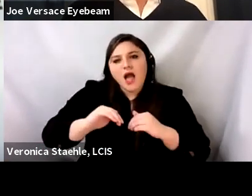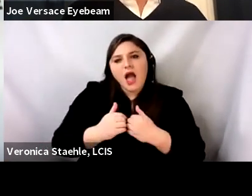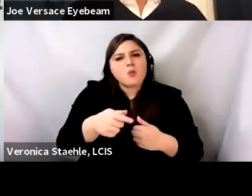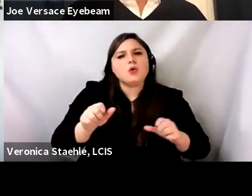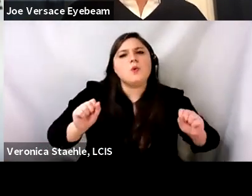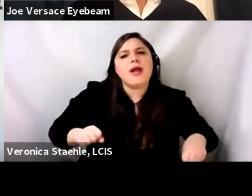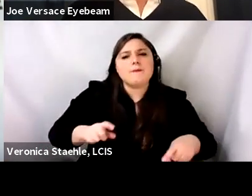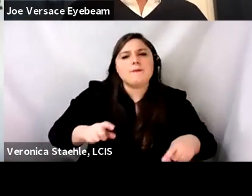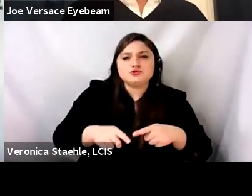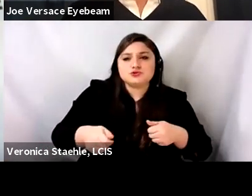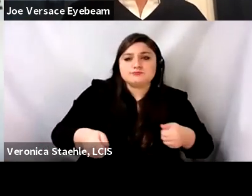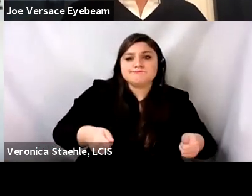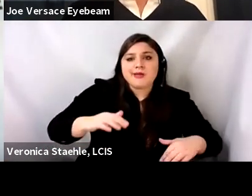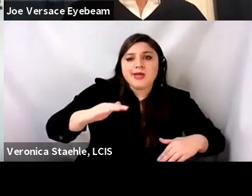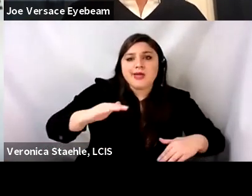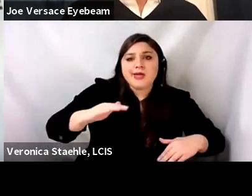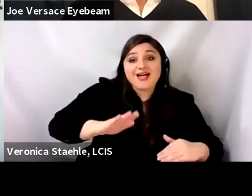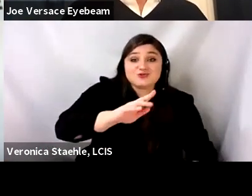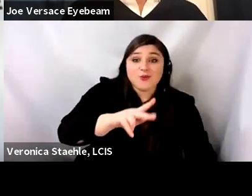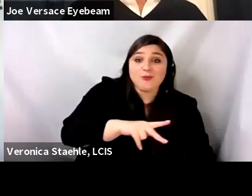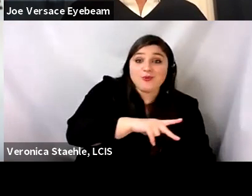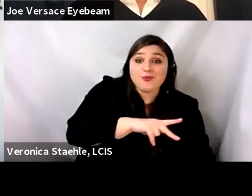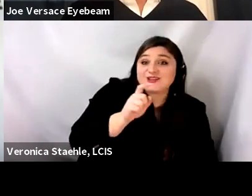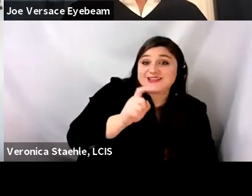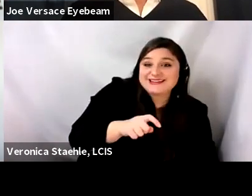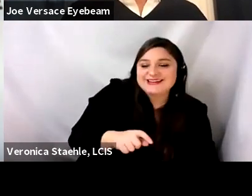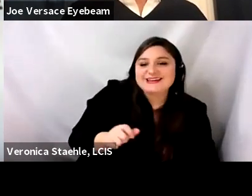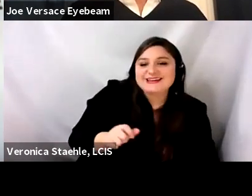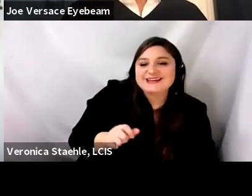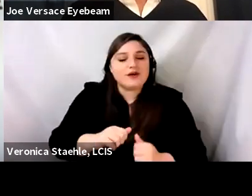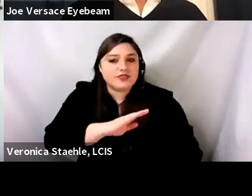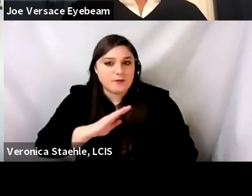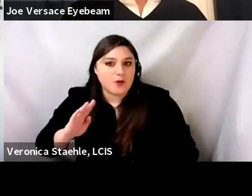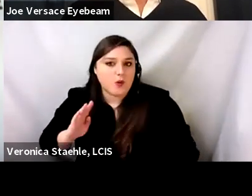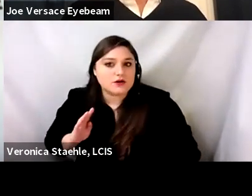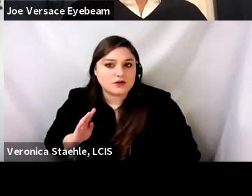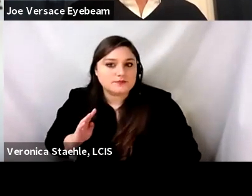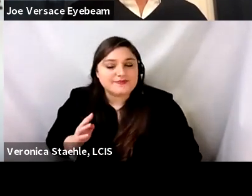board responsibilities? And how can the organization be respectful and supportive of you?